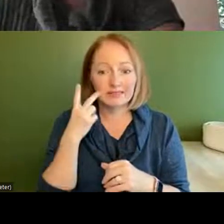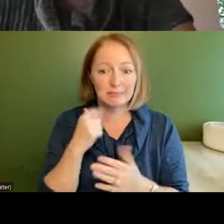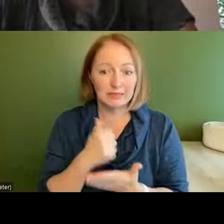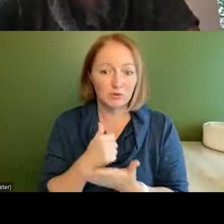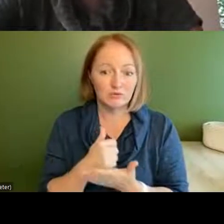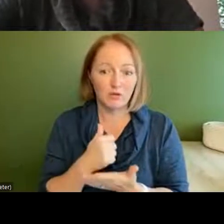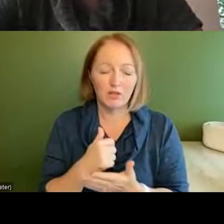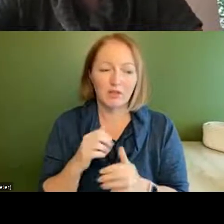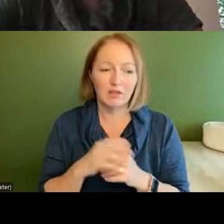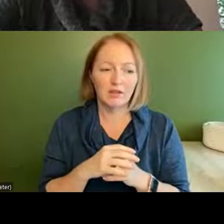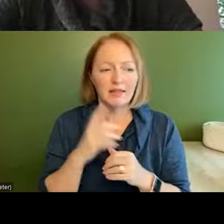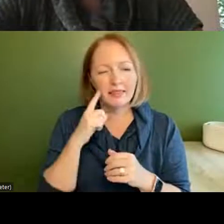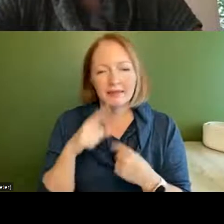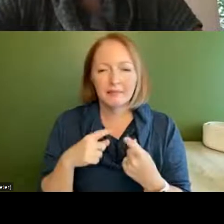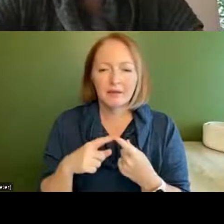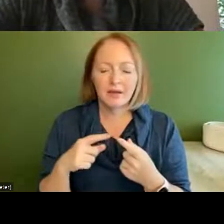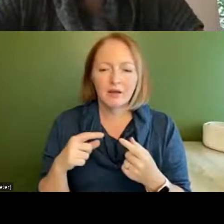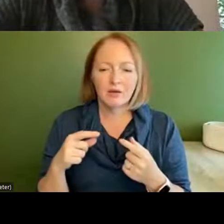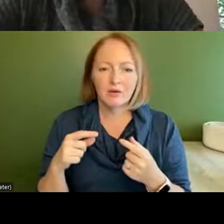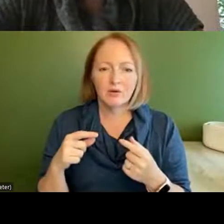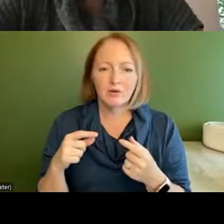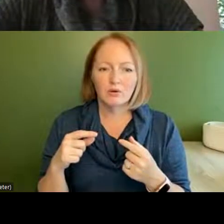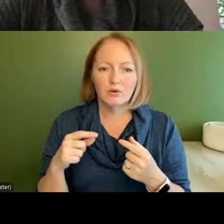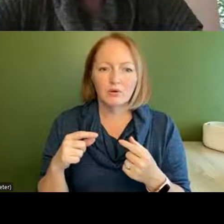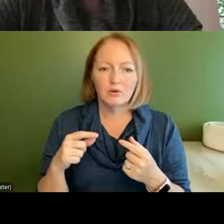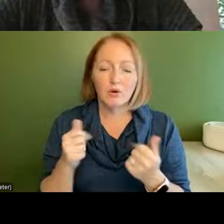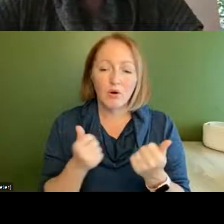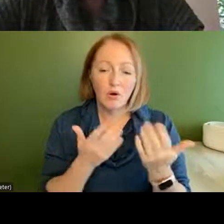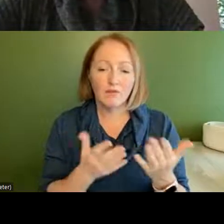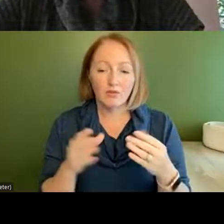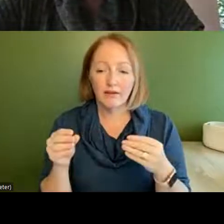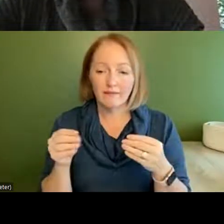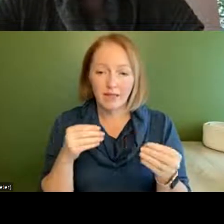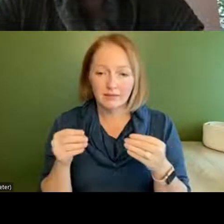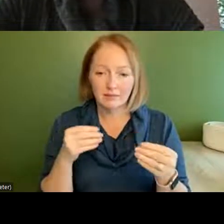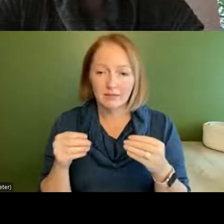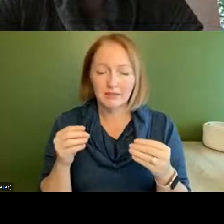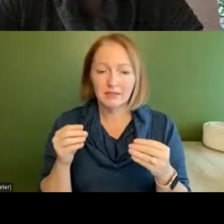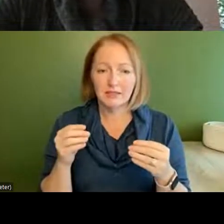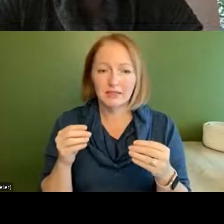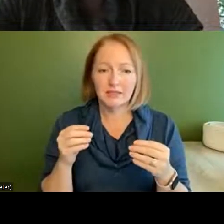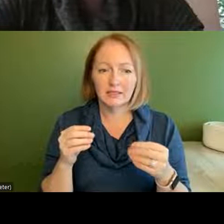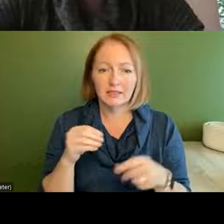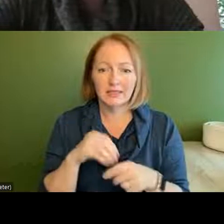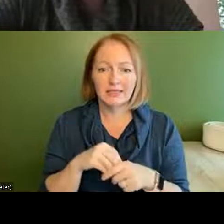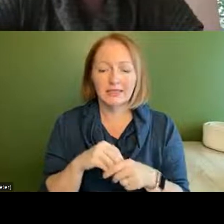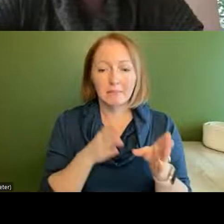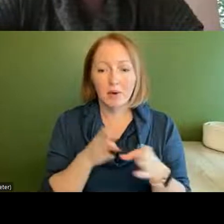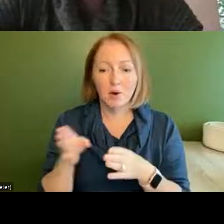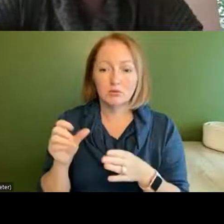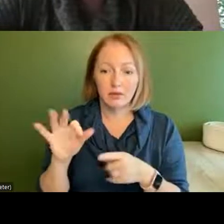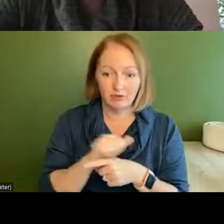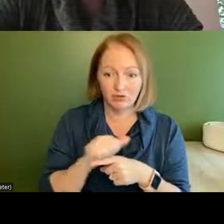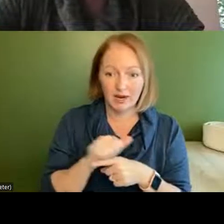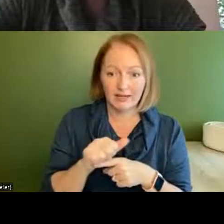useful are thinking about the offering flexibility or in modes of training, because